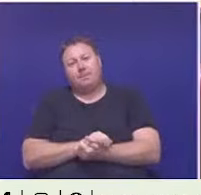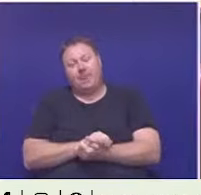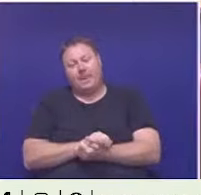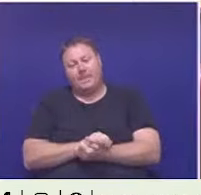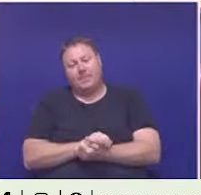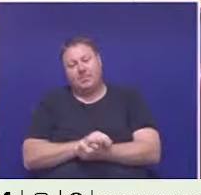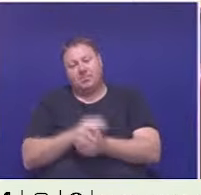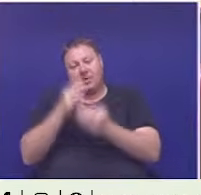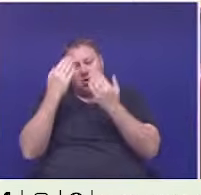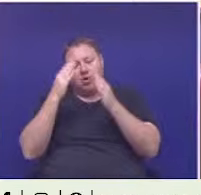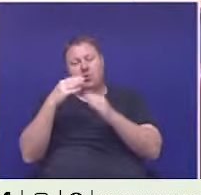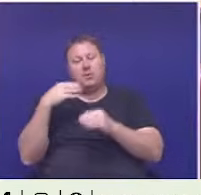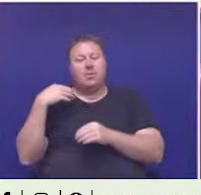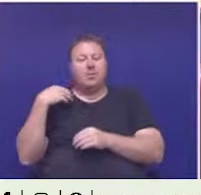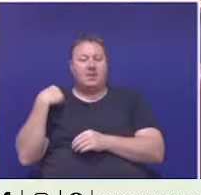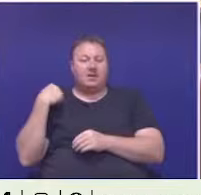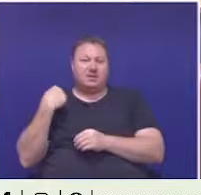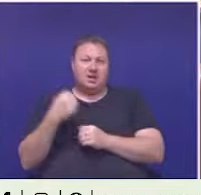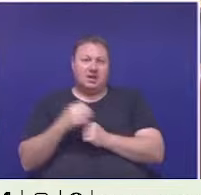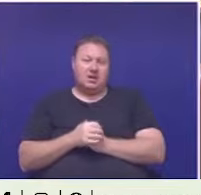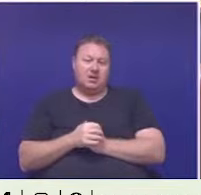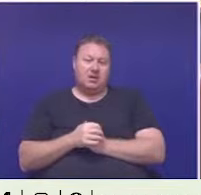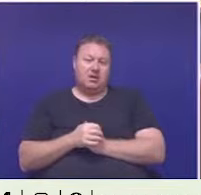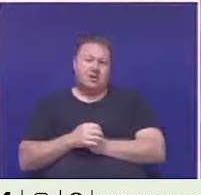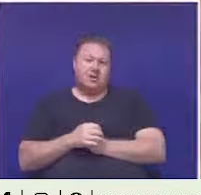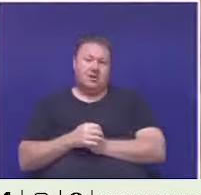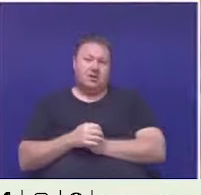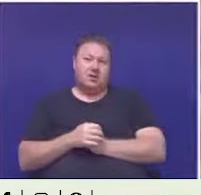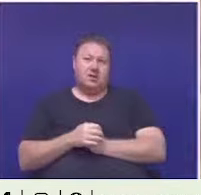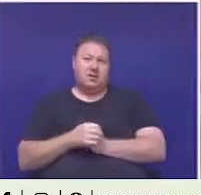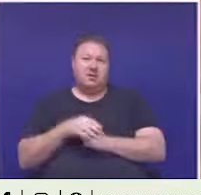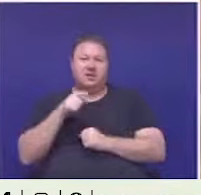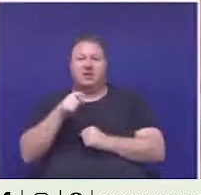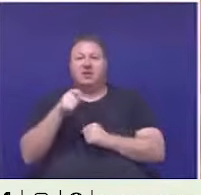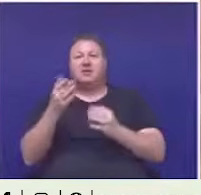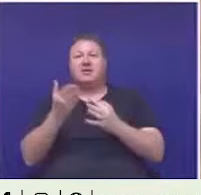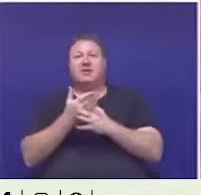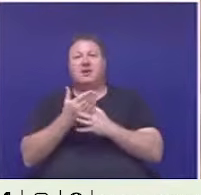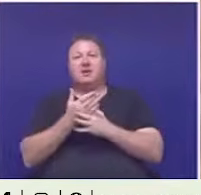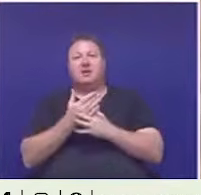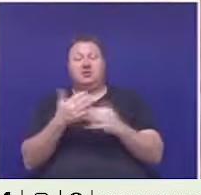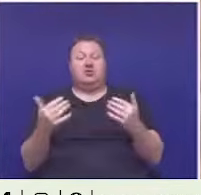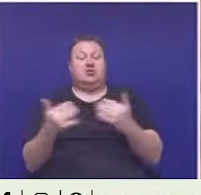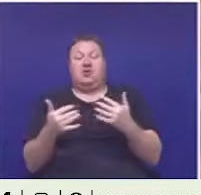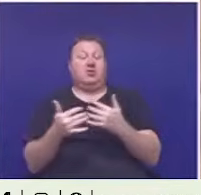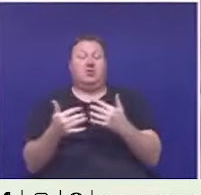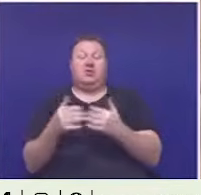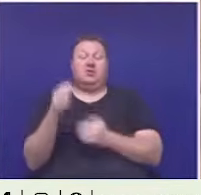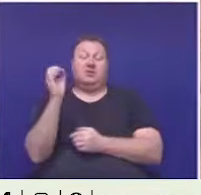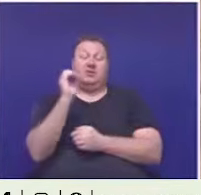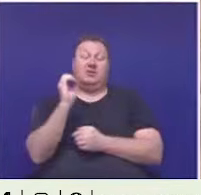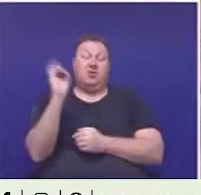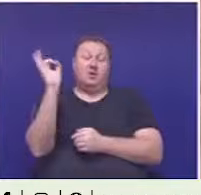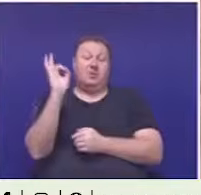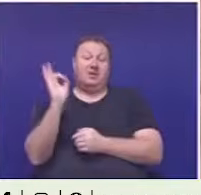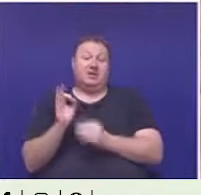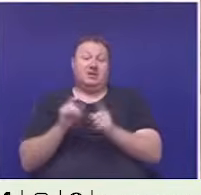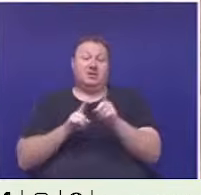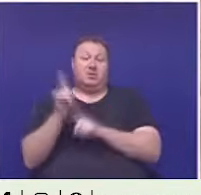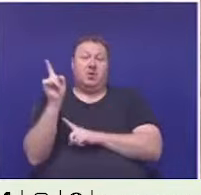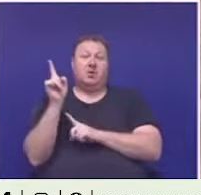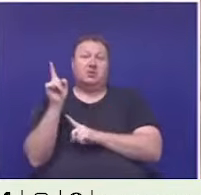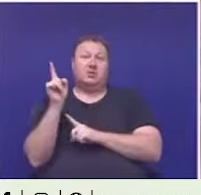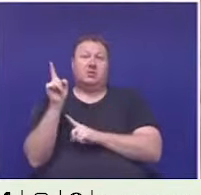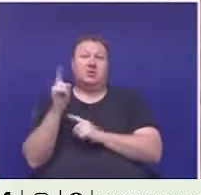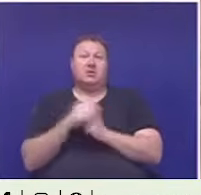Honourable Minister, in this case, we had the shock of our lives with the 0% pass rate.